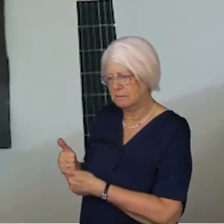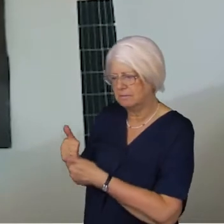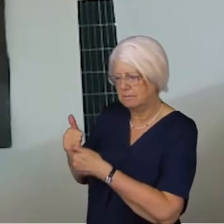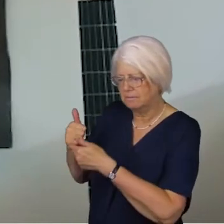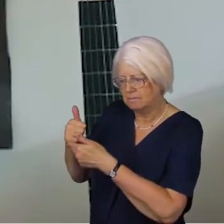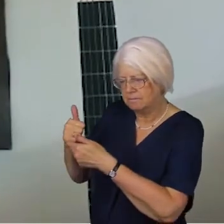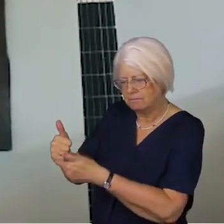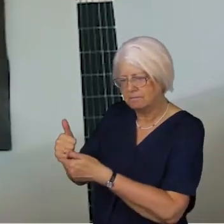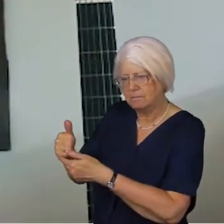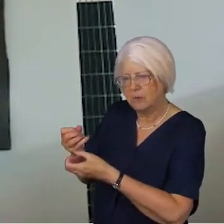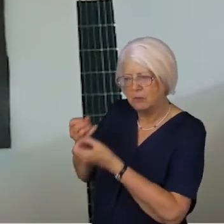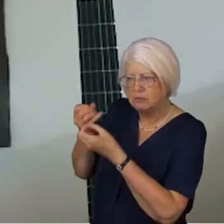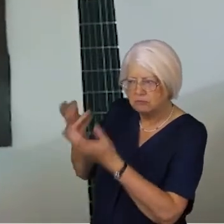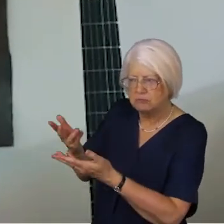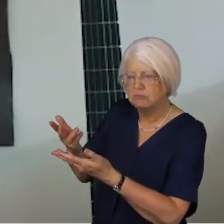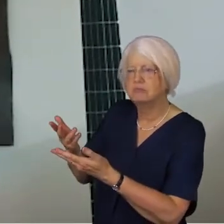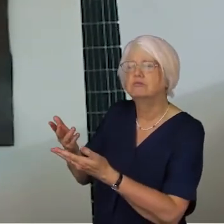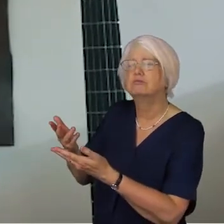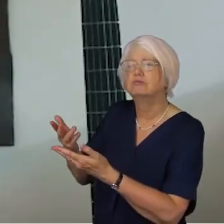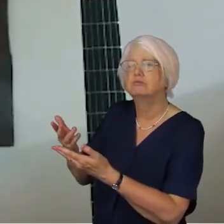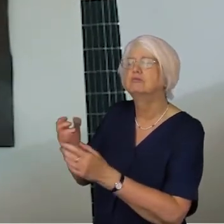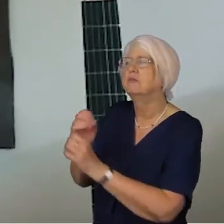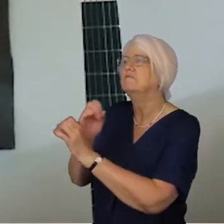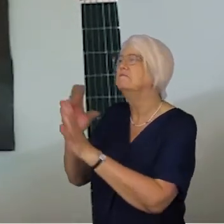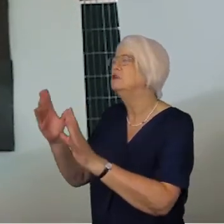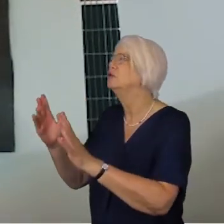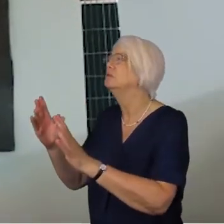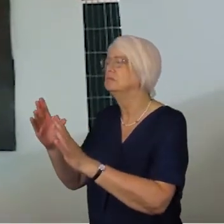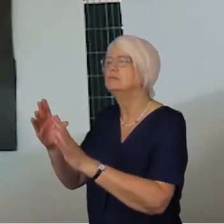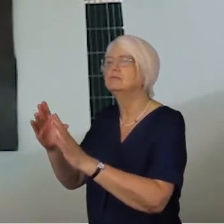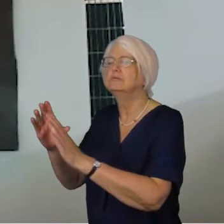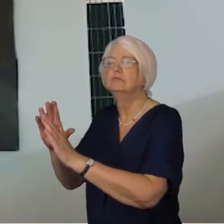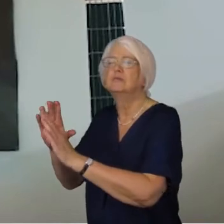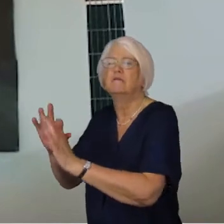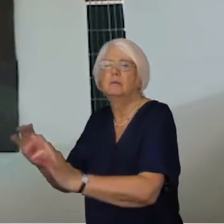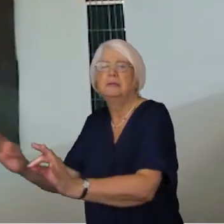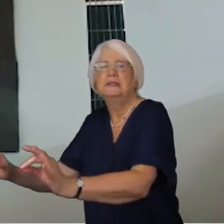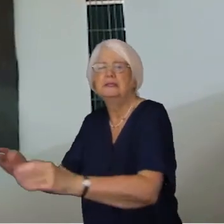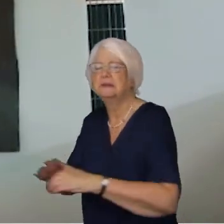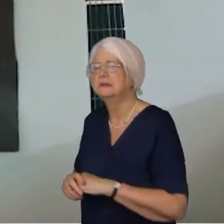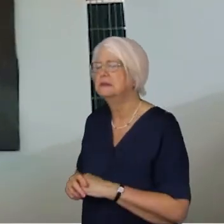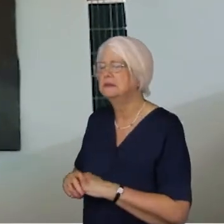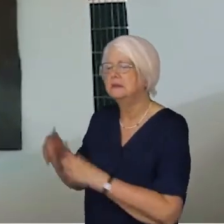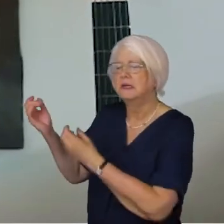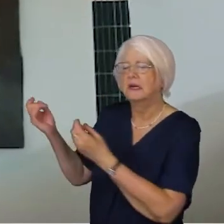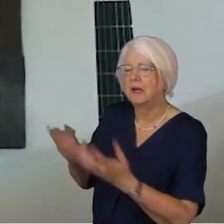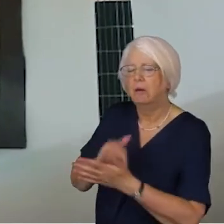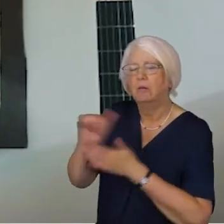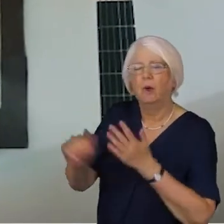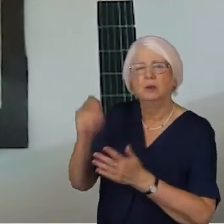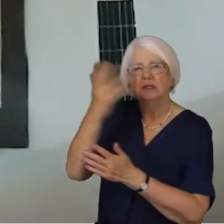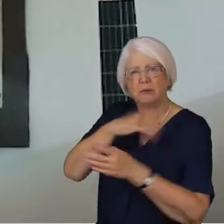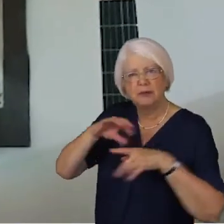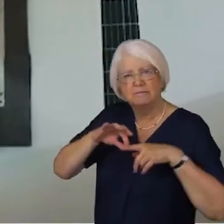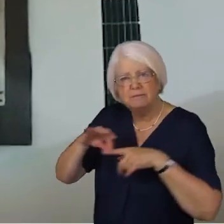division, hatred, and violence. Come, Holy Spirit, and guide the hearts